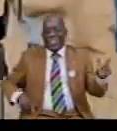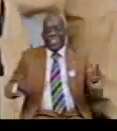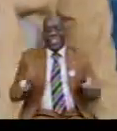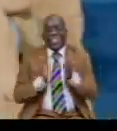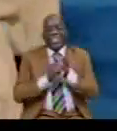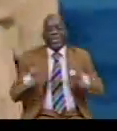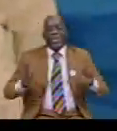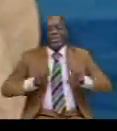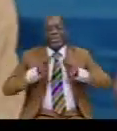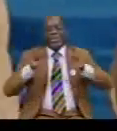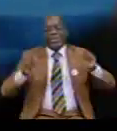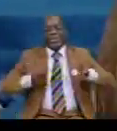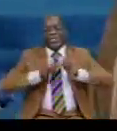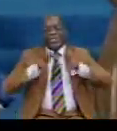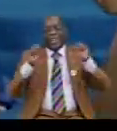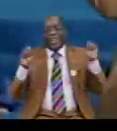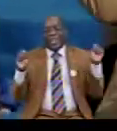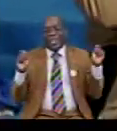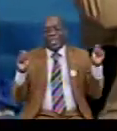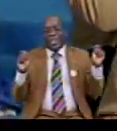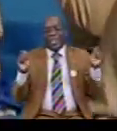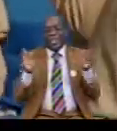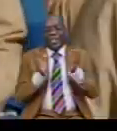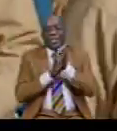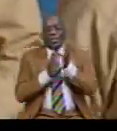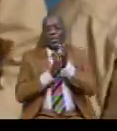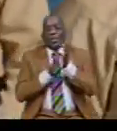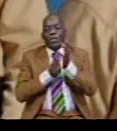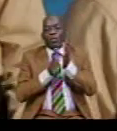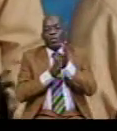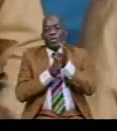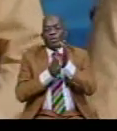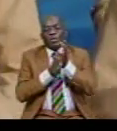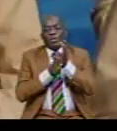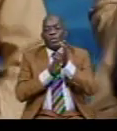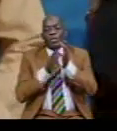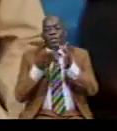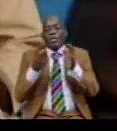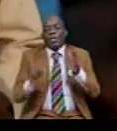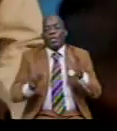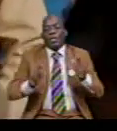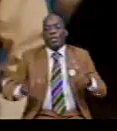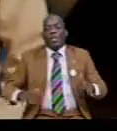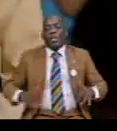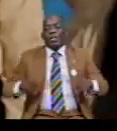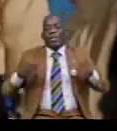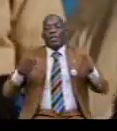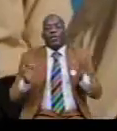Praise the living Jesus.